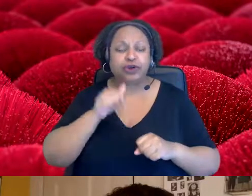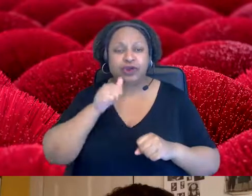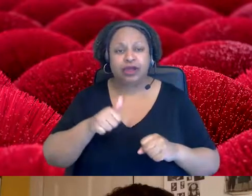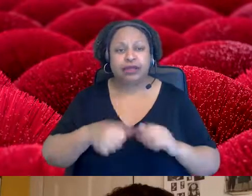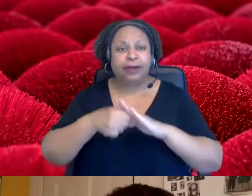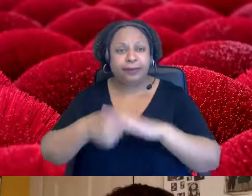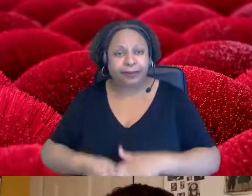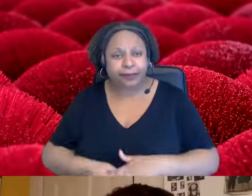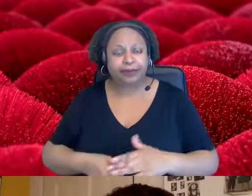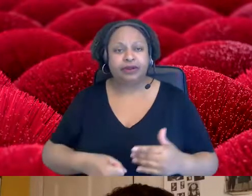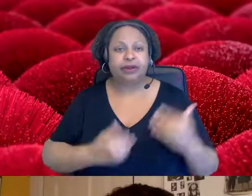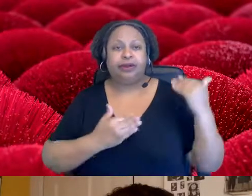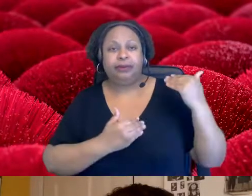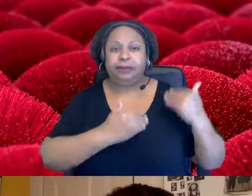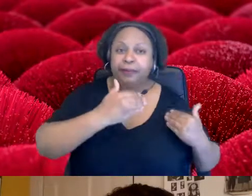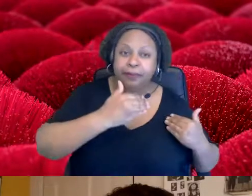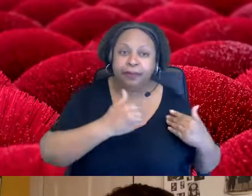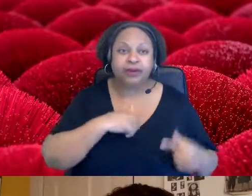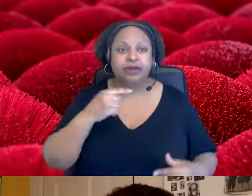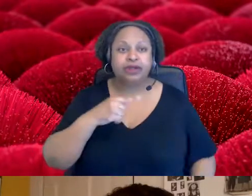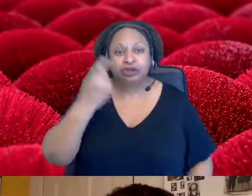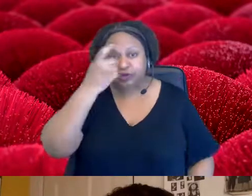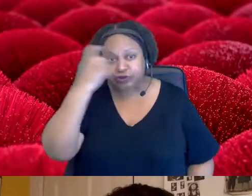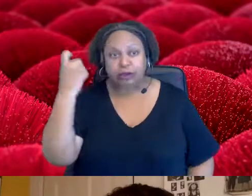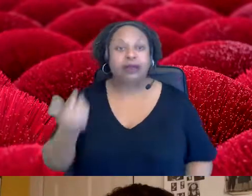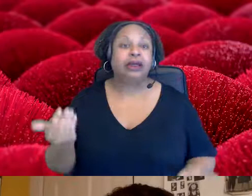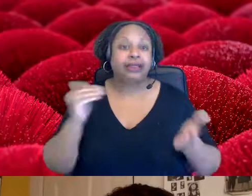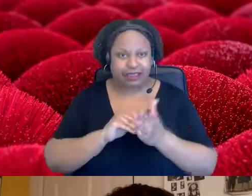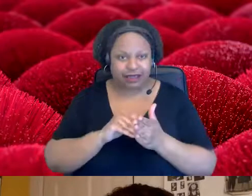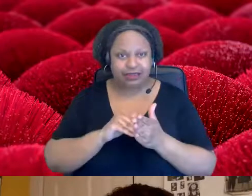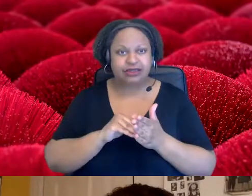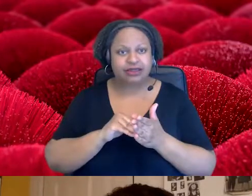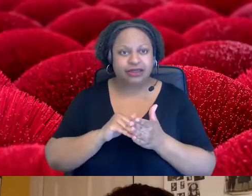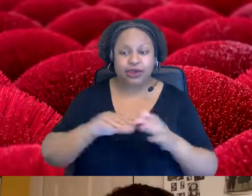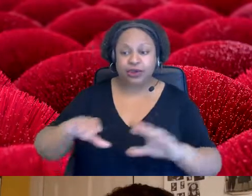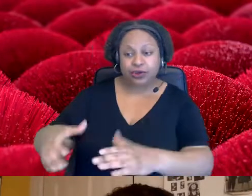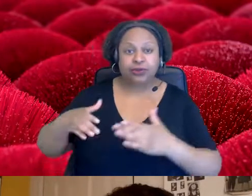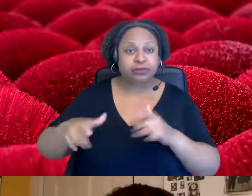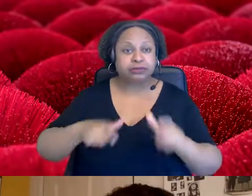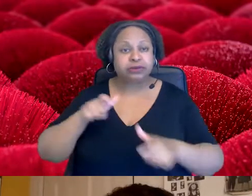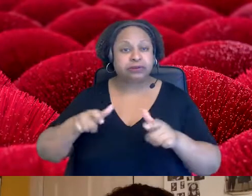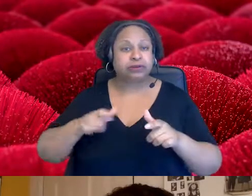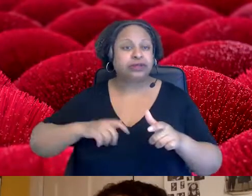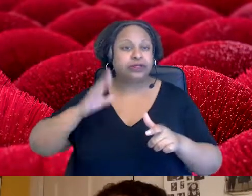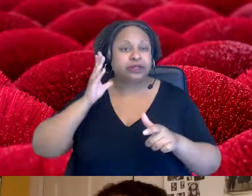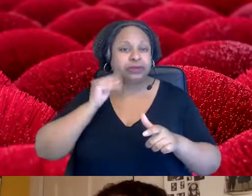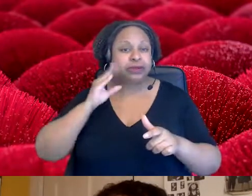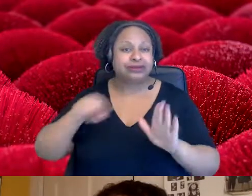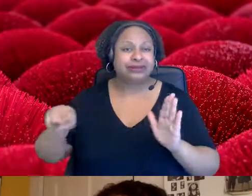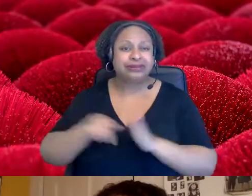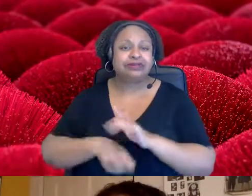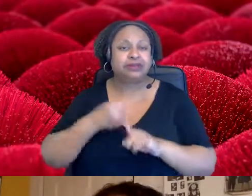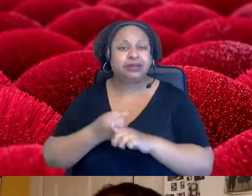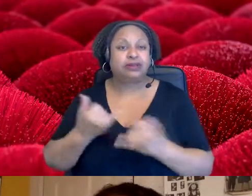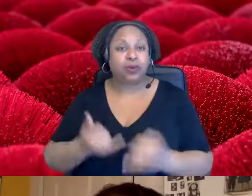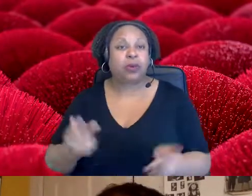further re-traumatizing folks who are already the most negatively impacted by this moment that we're in